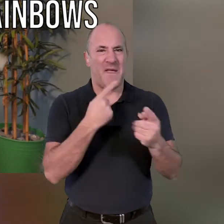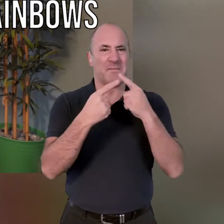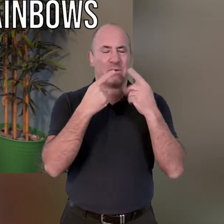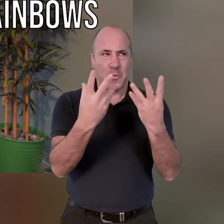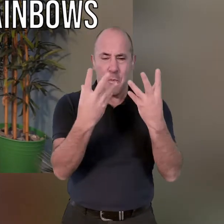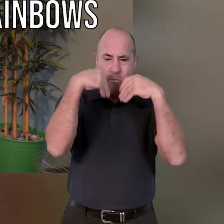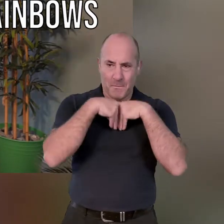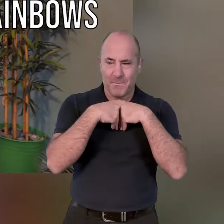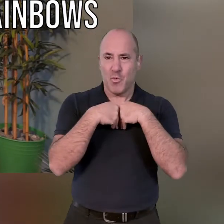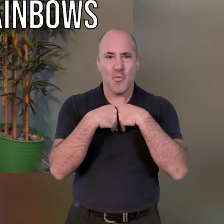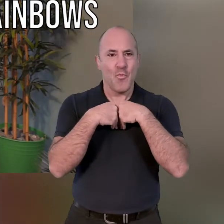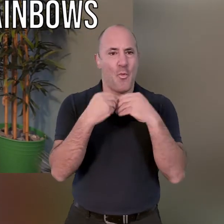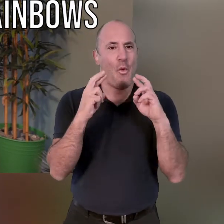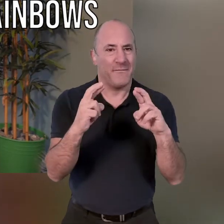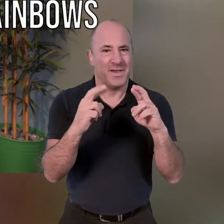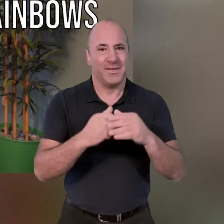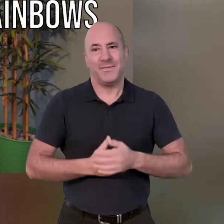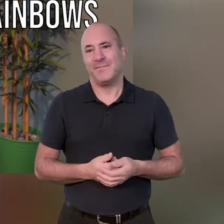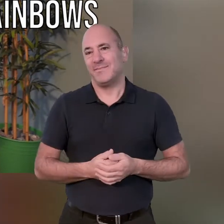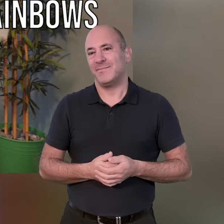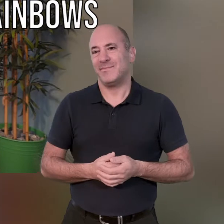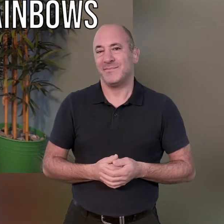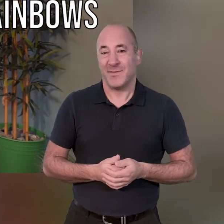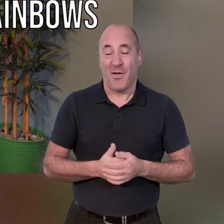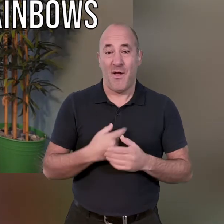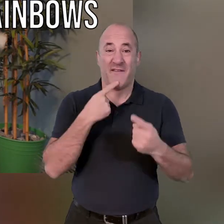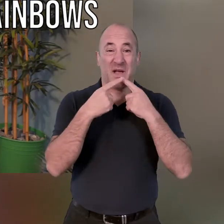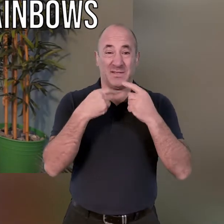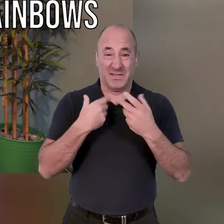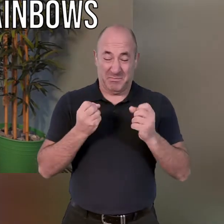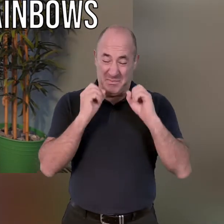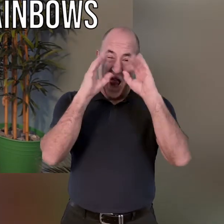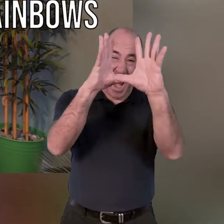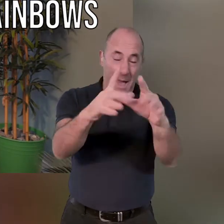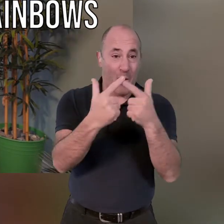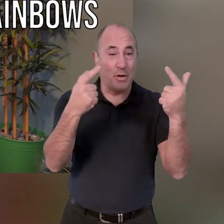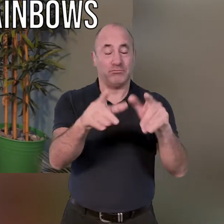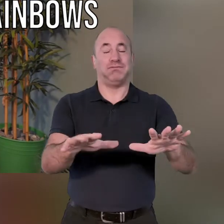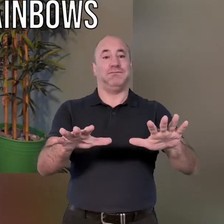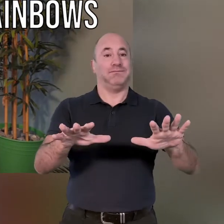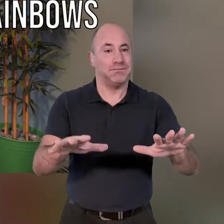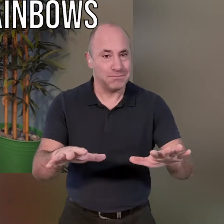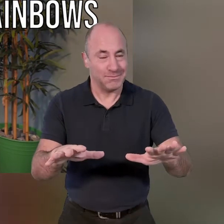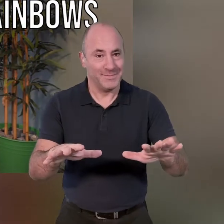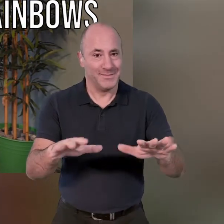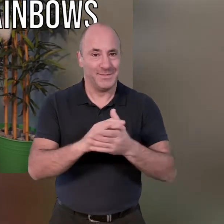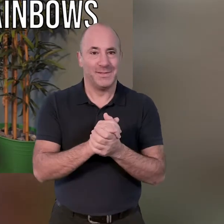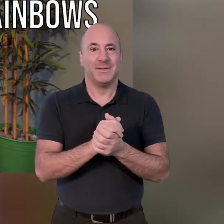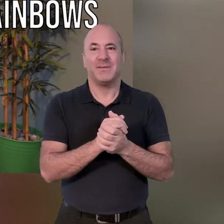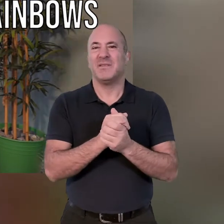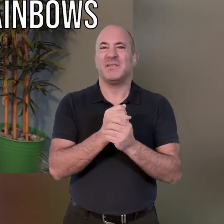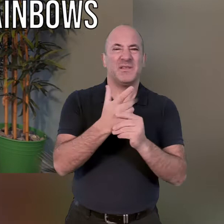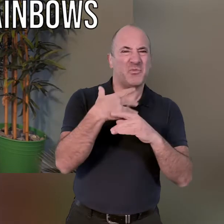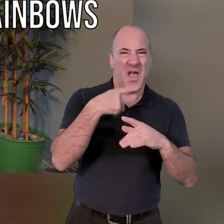Hopefully you have kept up with all the information. I know it's a lot of information all in one go. But